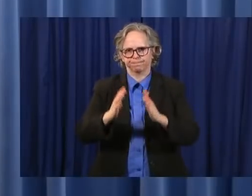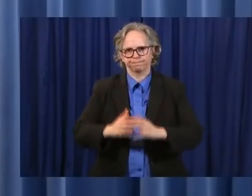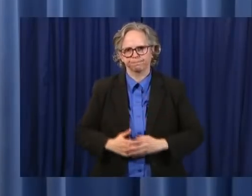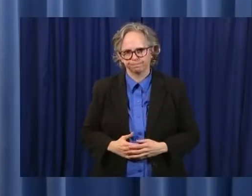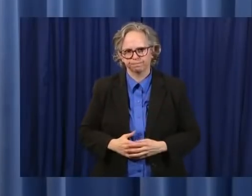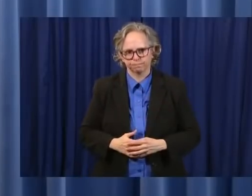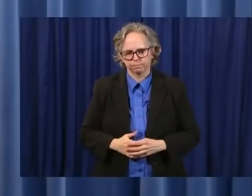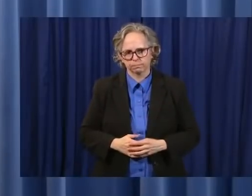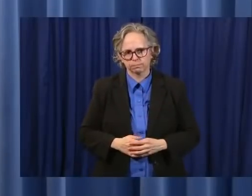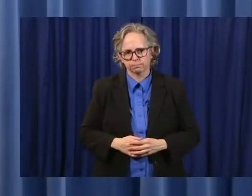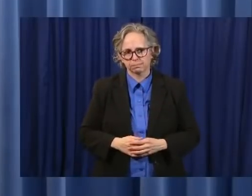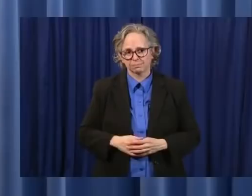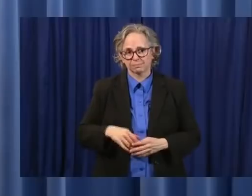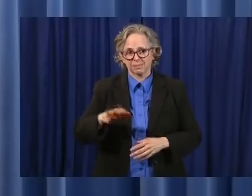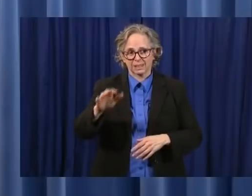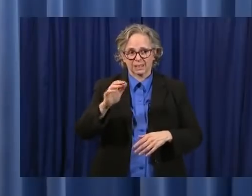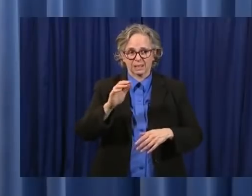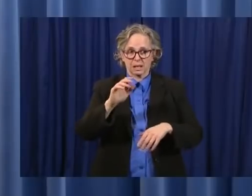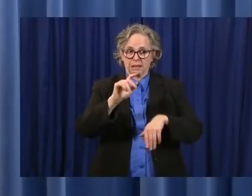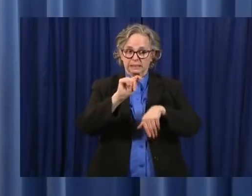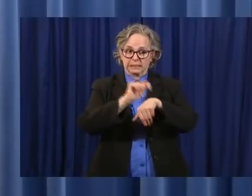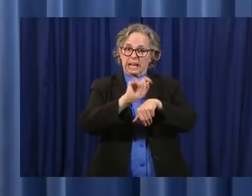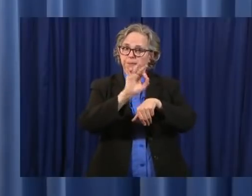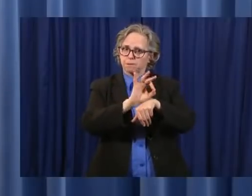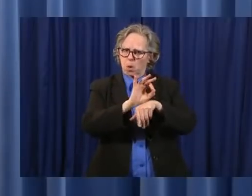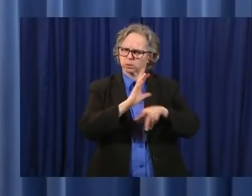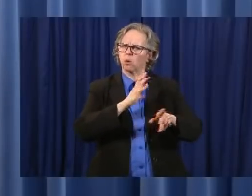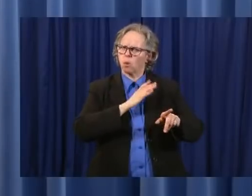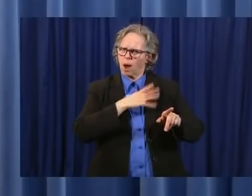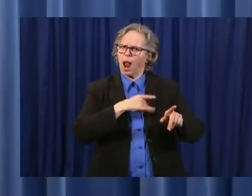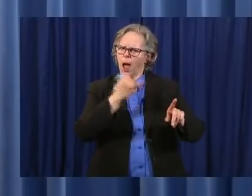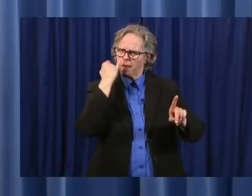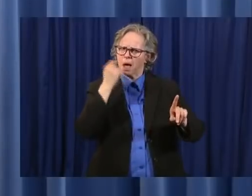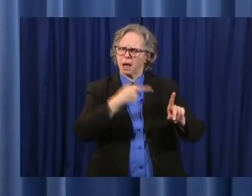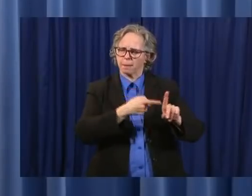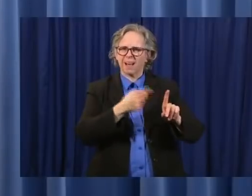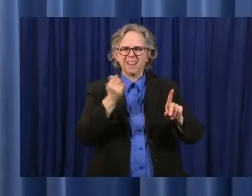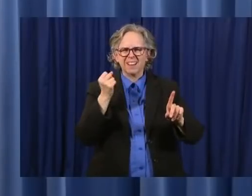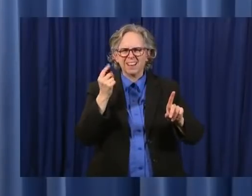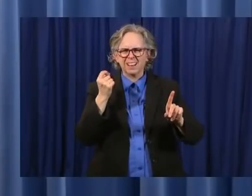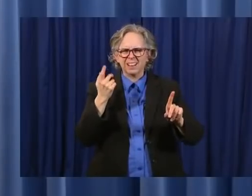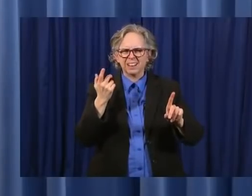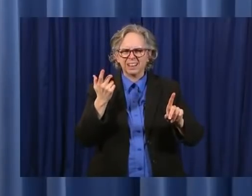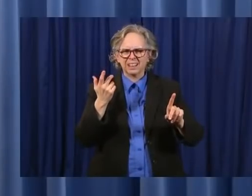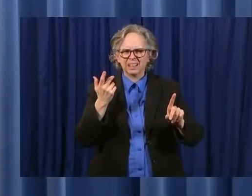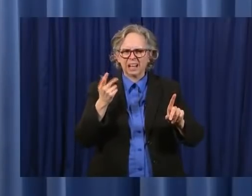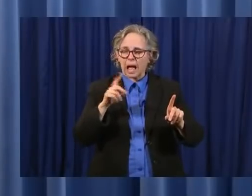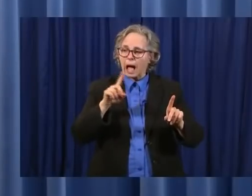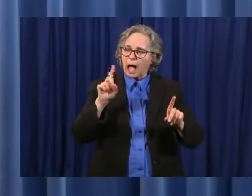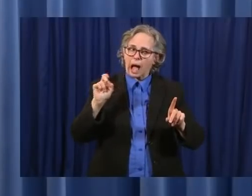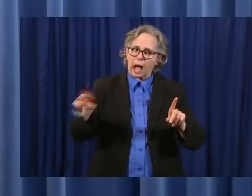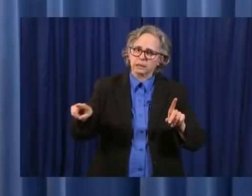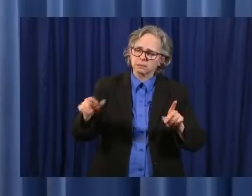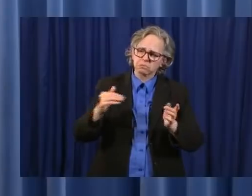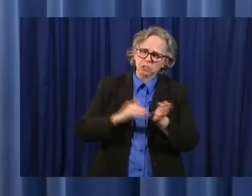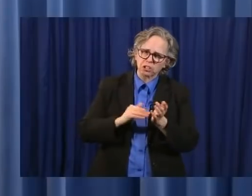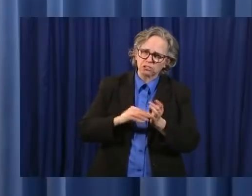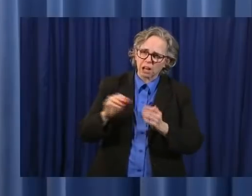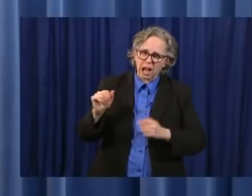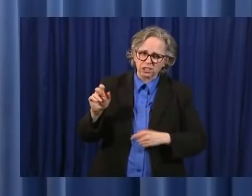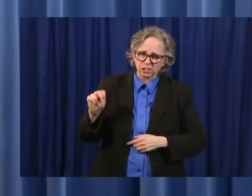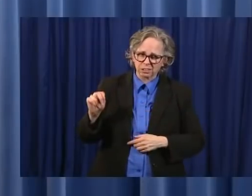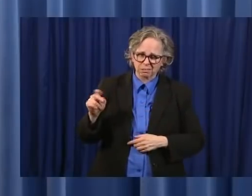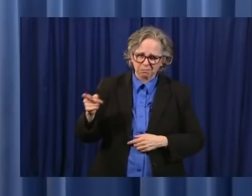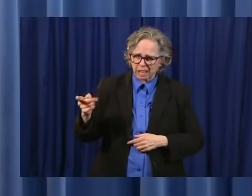task force certainly makes sense, but I want to ask Dr. Acton if she can tell us if there's anything